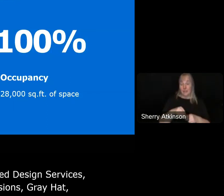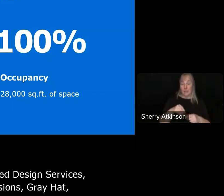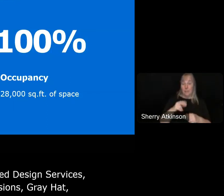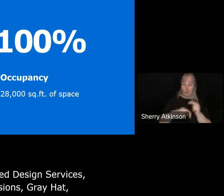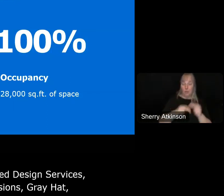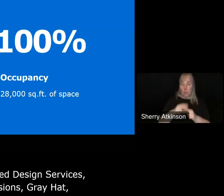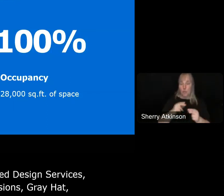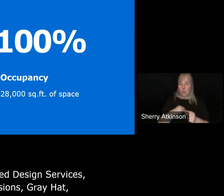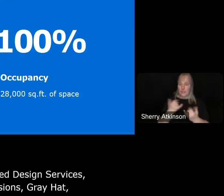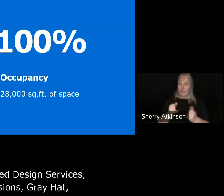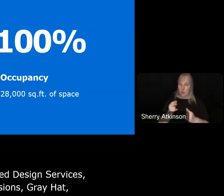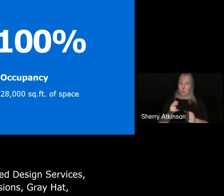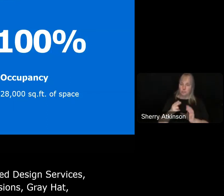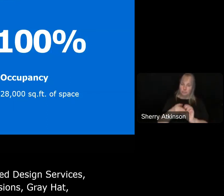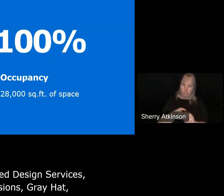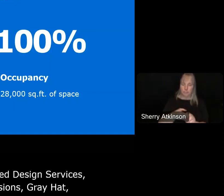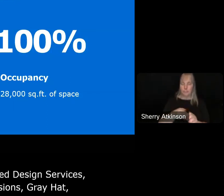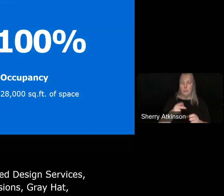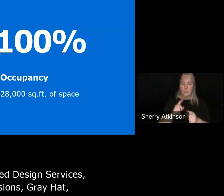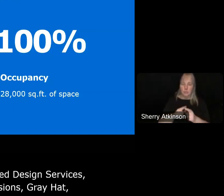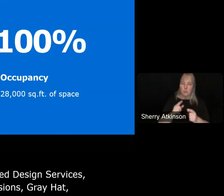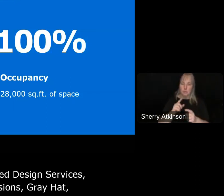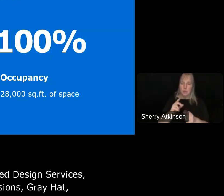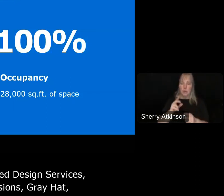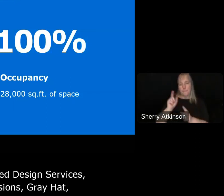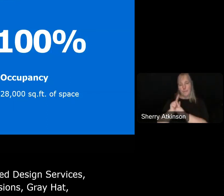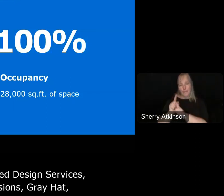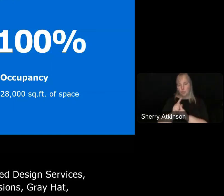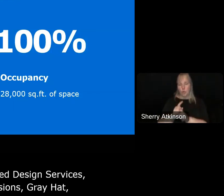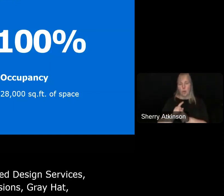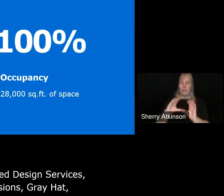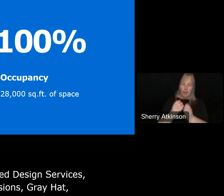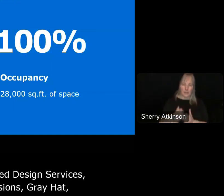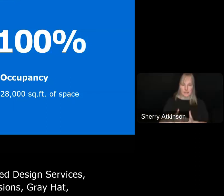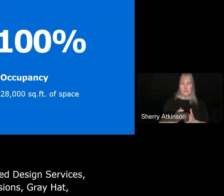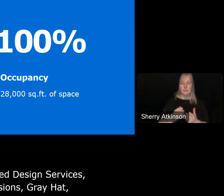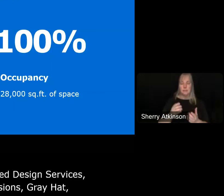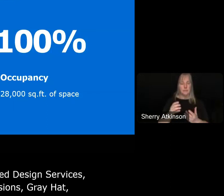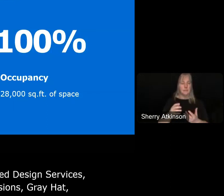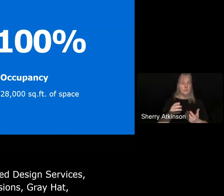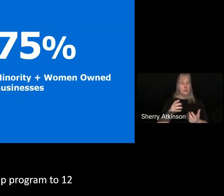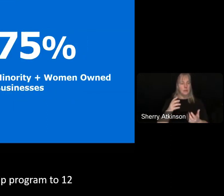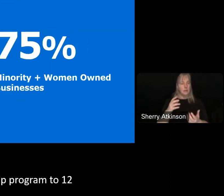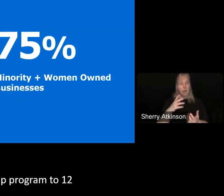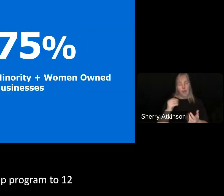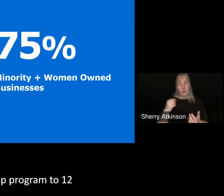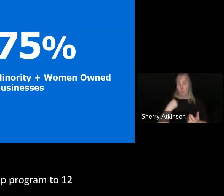mentoring, co-working space. And so we've added about 50 companies recently.